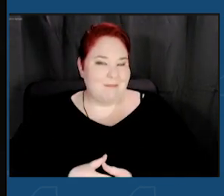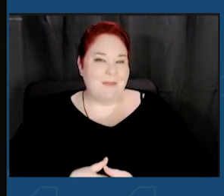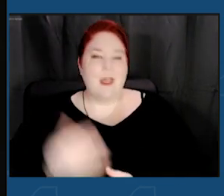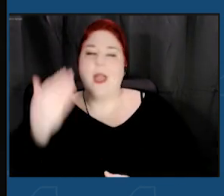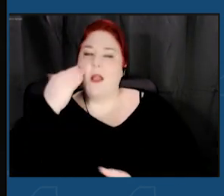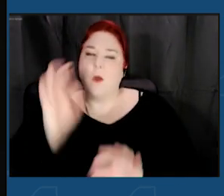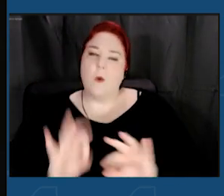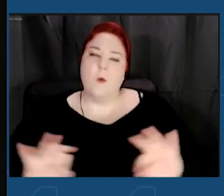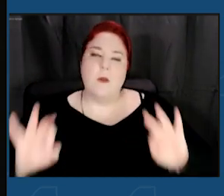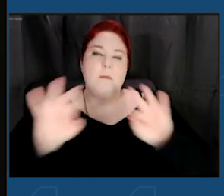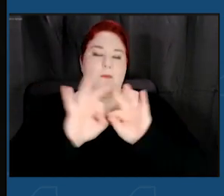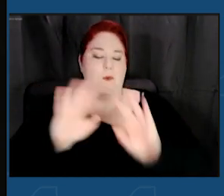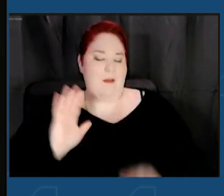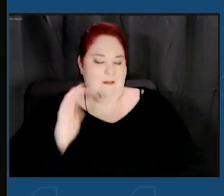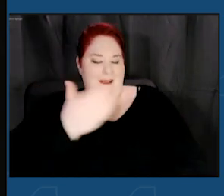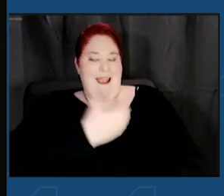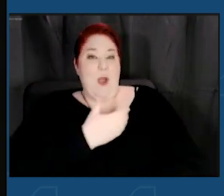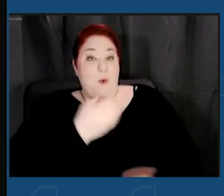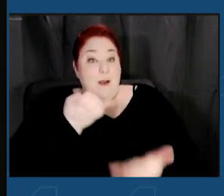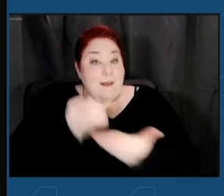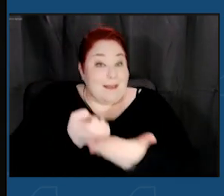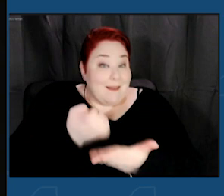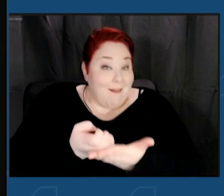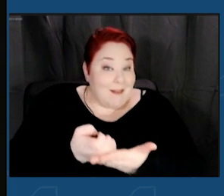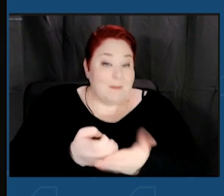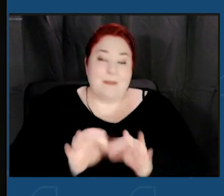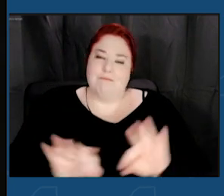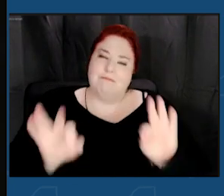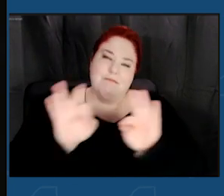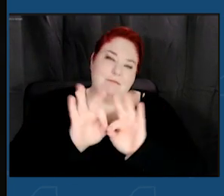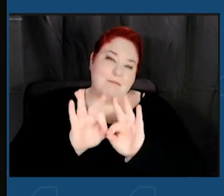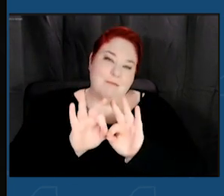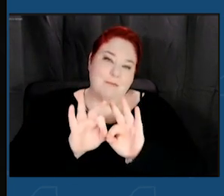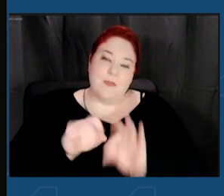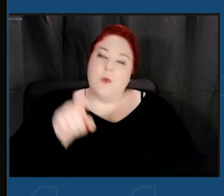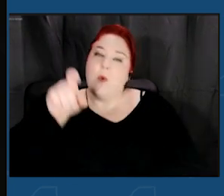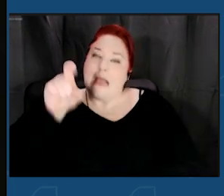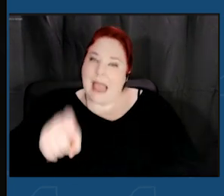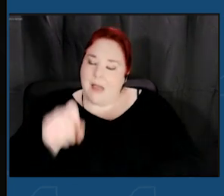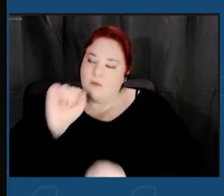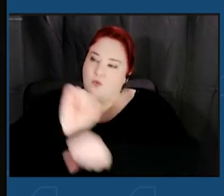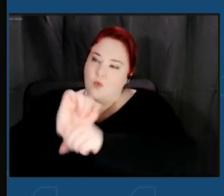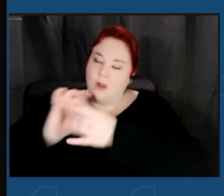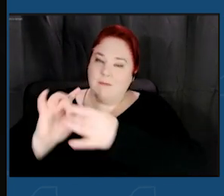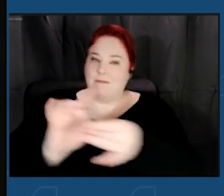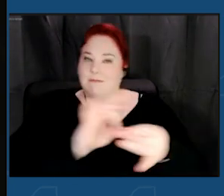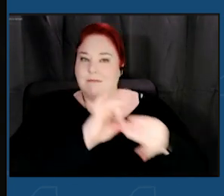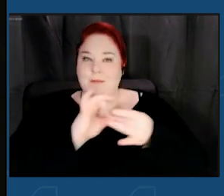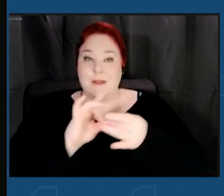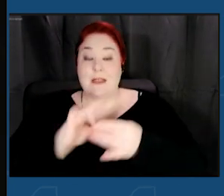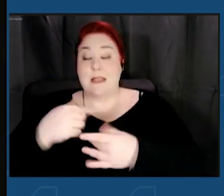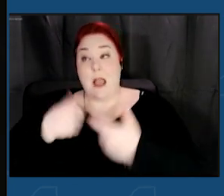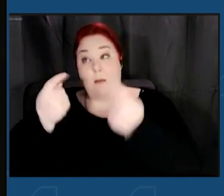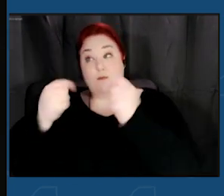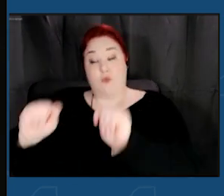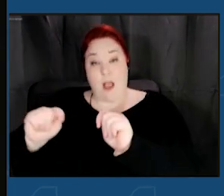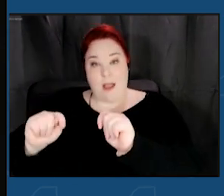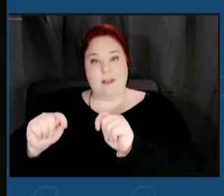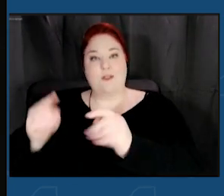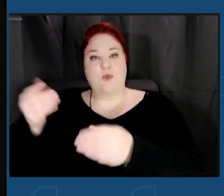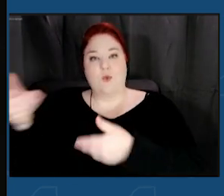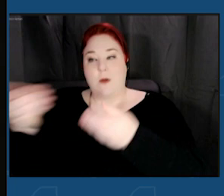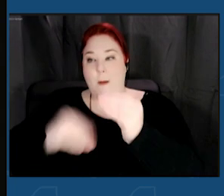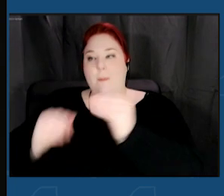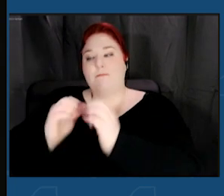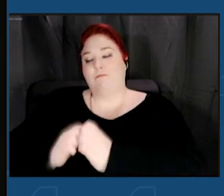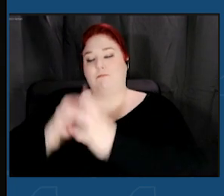our economy. We have to continue to work together as I'm trying to create jobs all over the state of New York. It's important. I